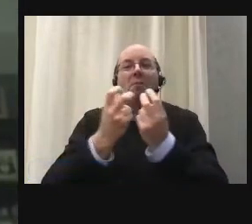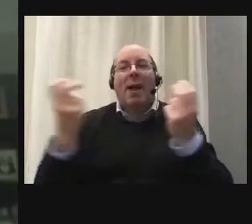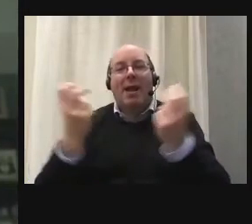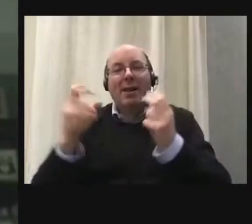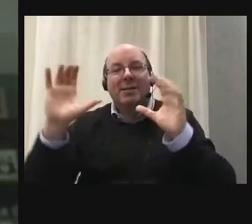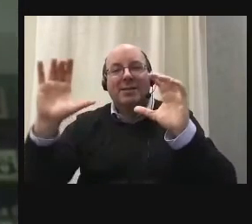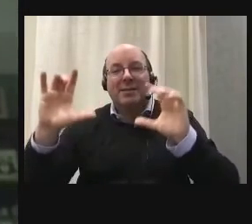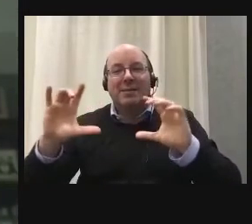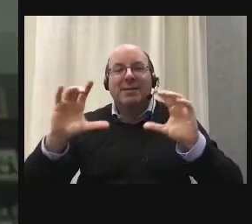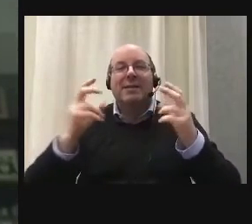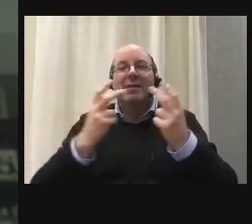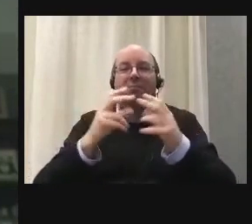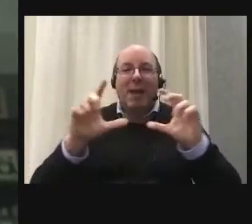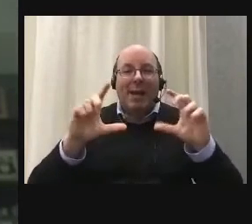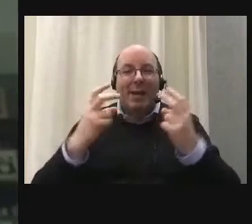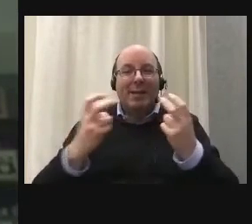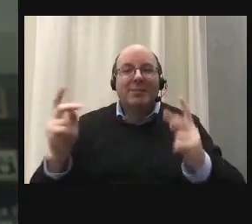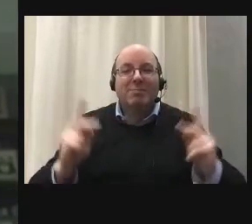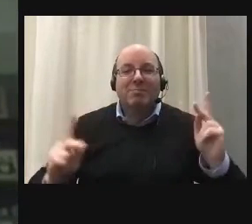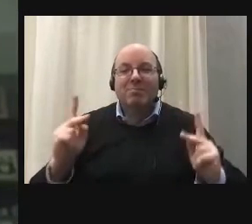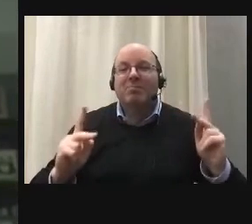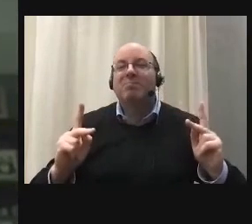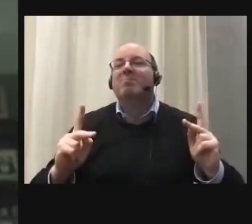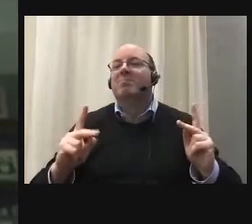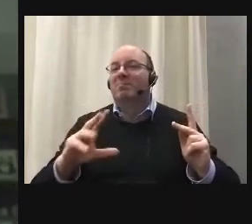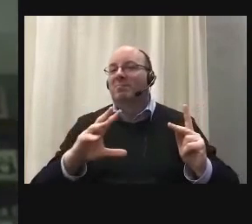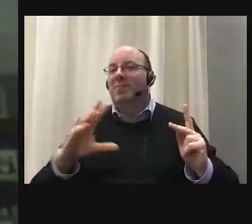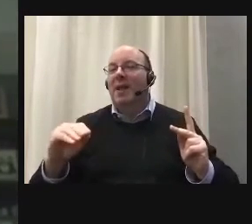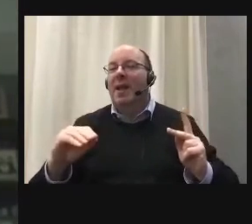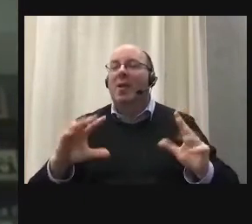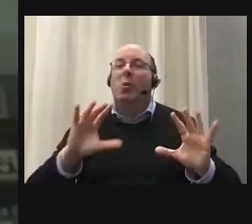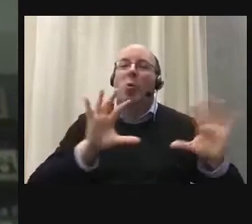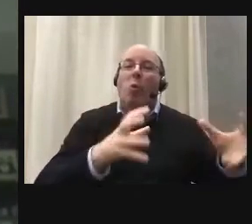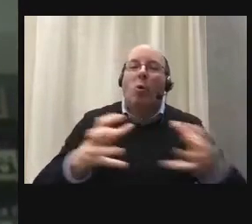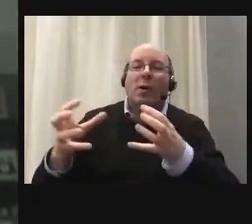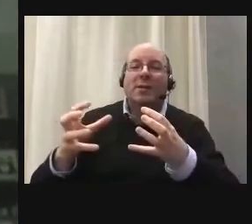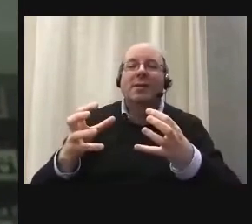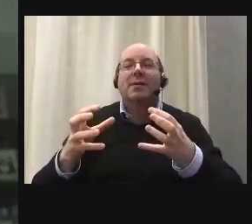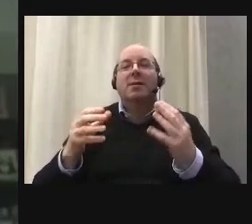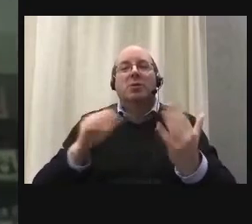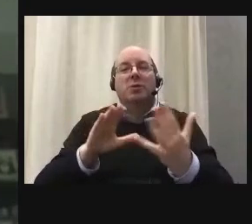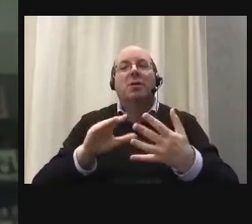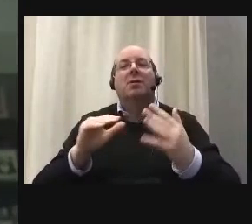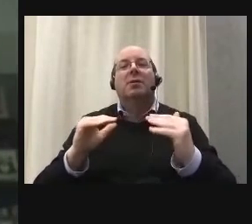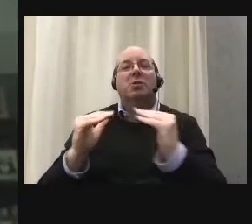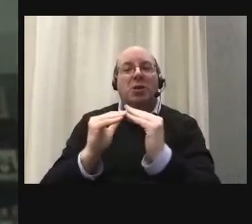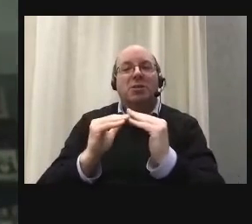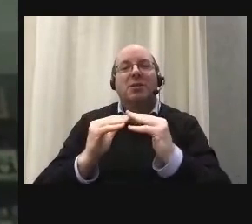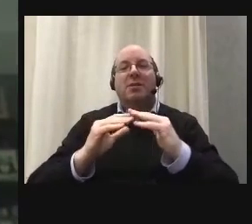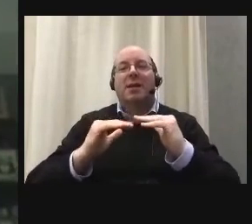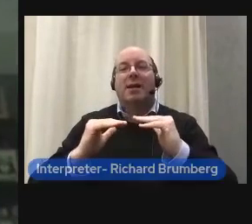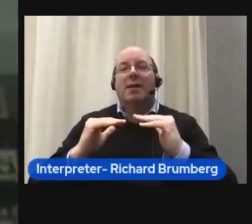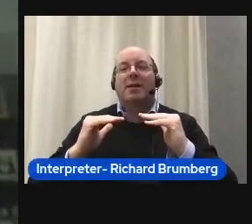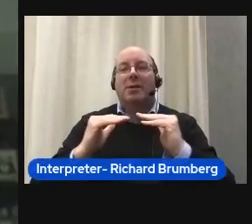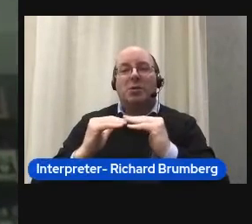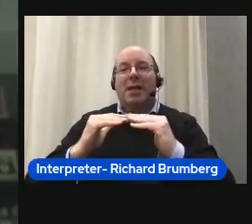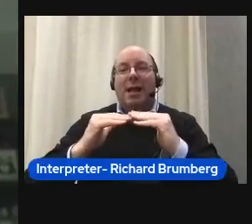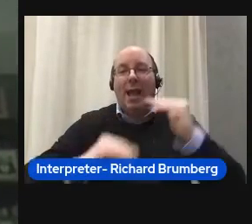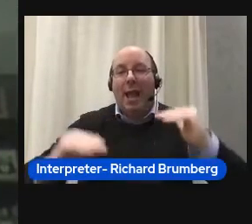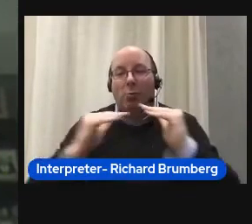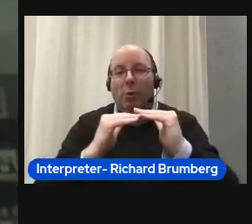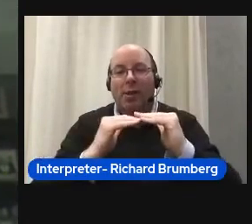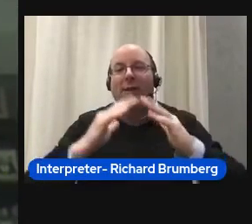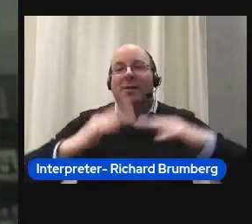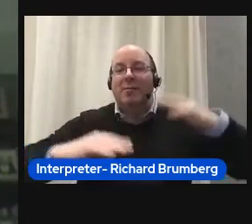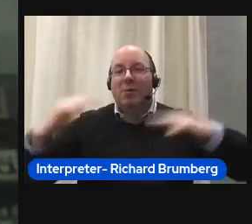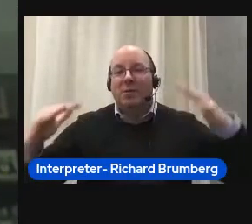and the organizations and initiatives for their amazing work in addressing justice, equity, diversity, and inclusion.